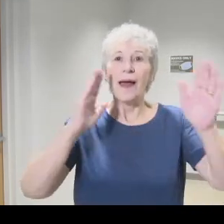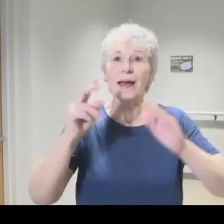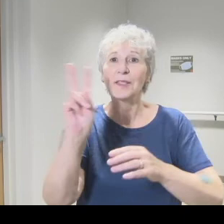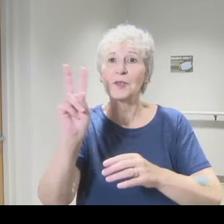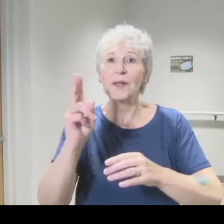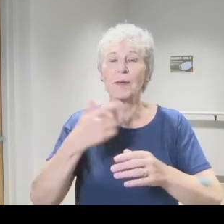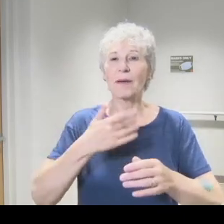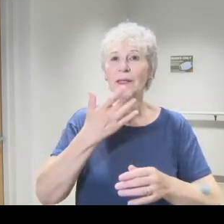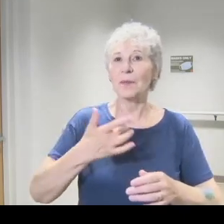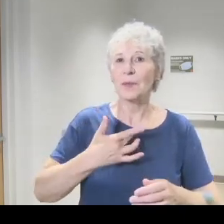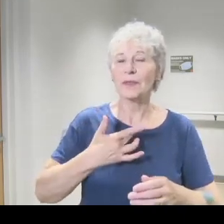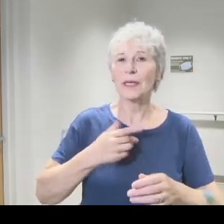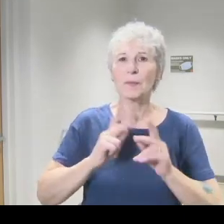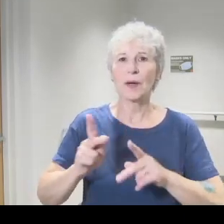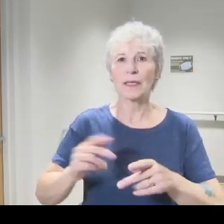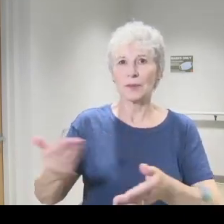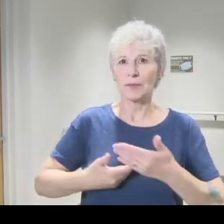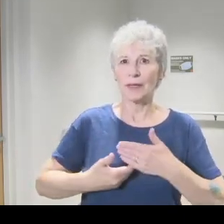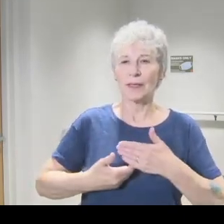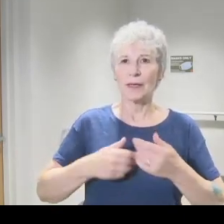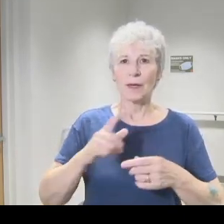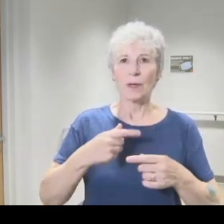having a birthday party, you are invited. When do I come?